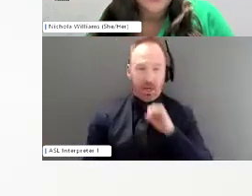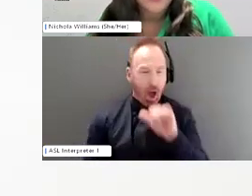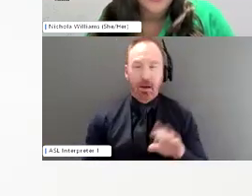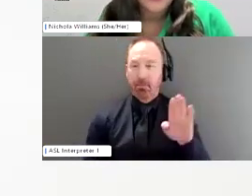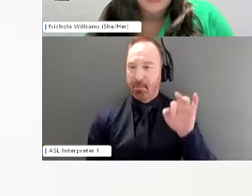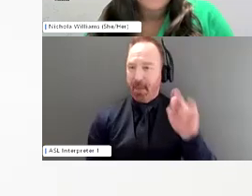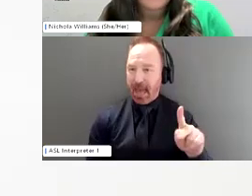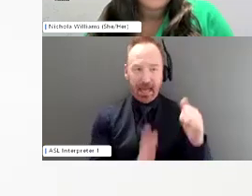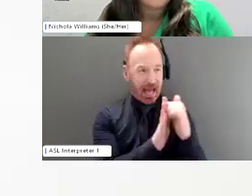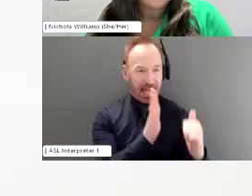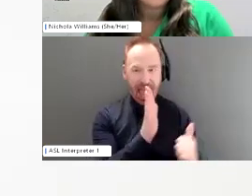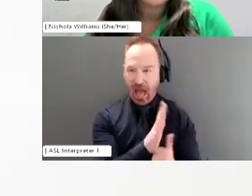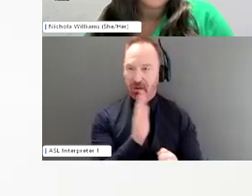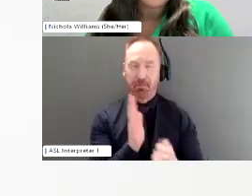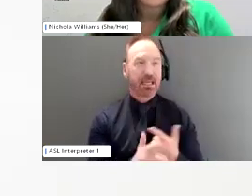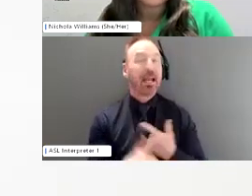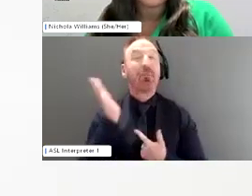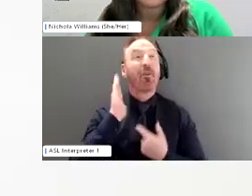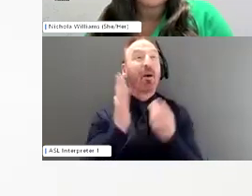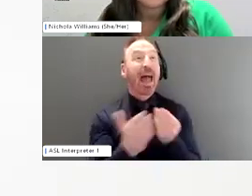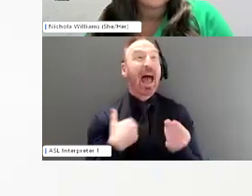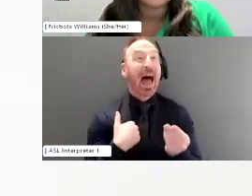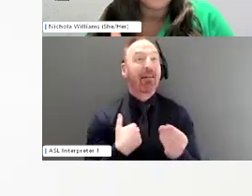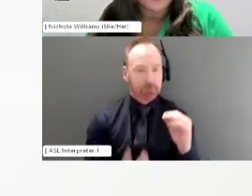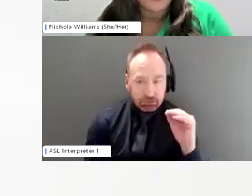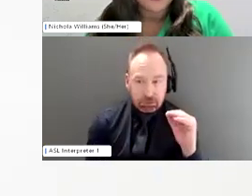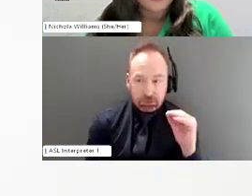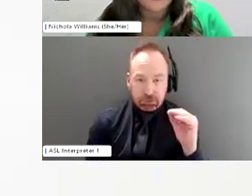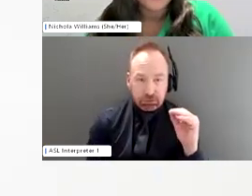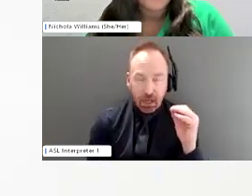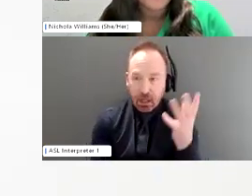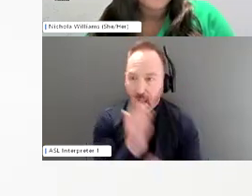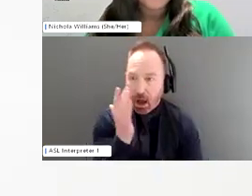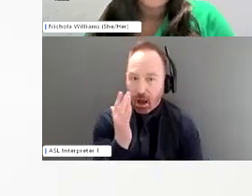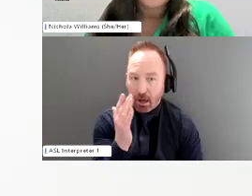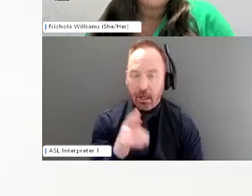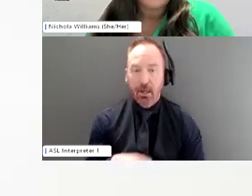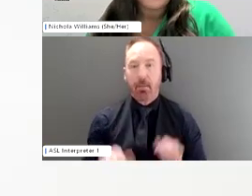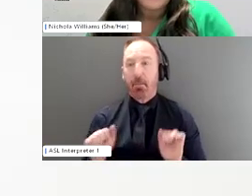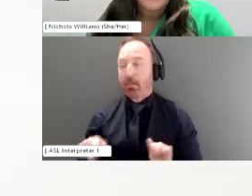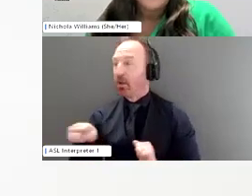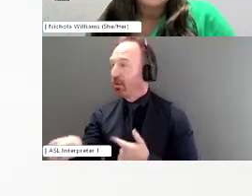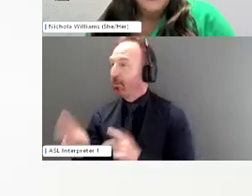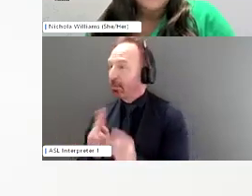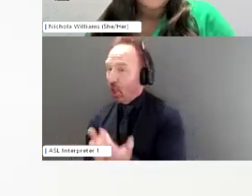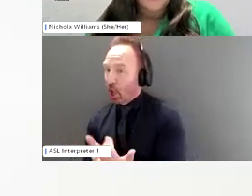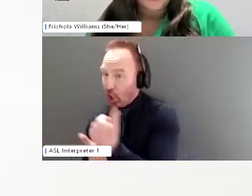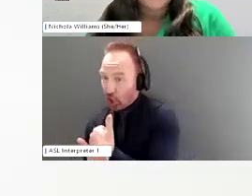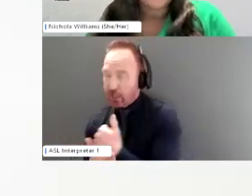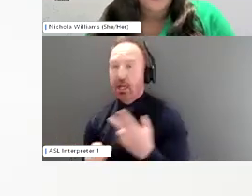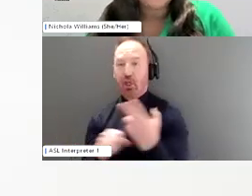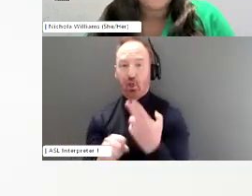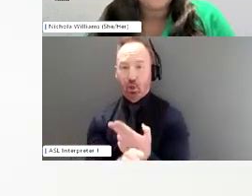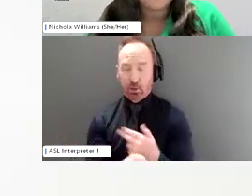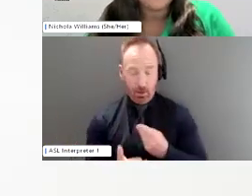futures. It happens when an abuser controls a survivor's ability to earn, use, or keep money. And that control